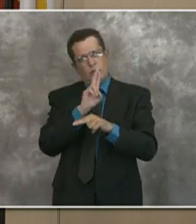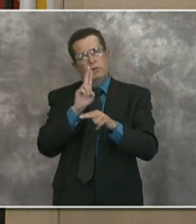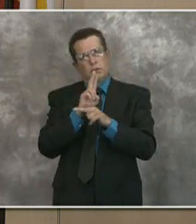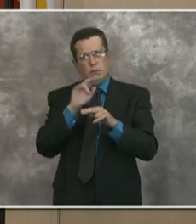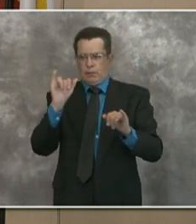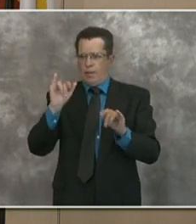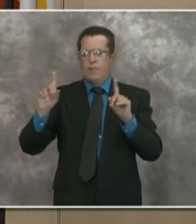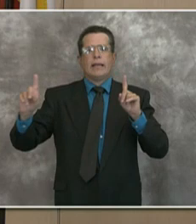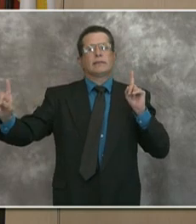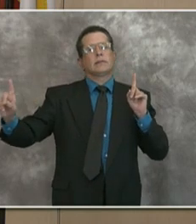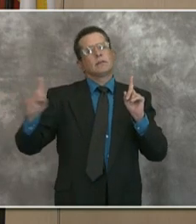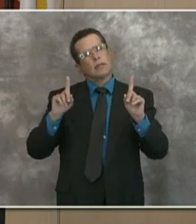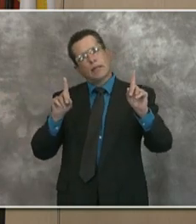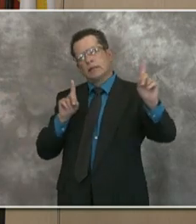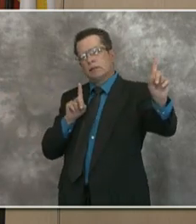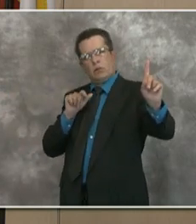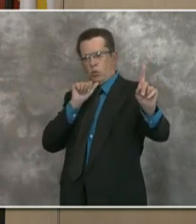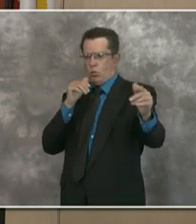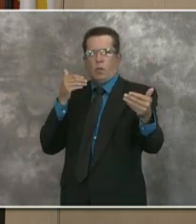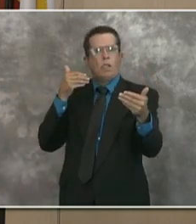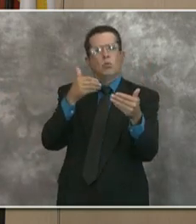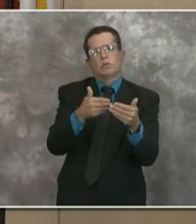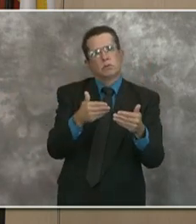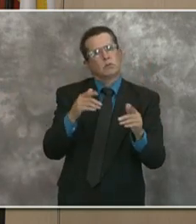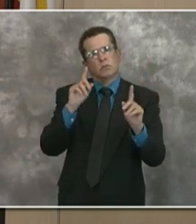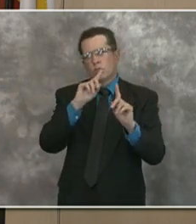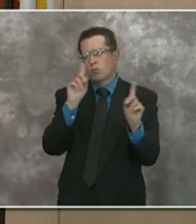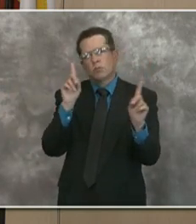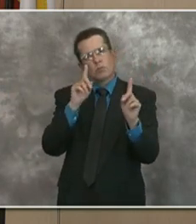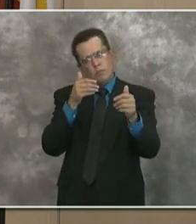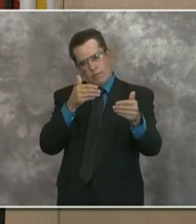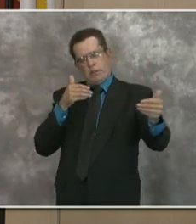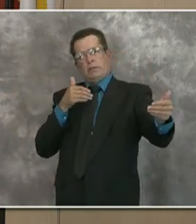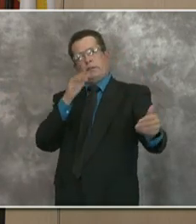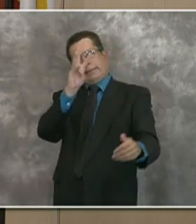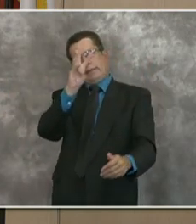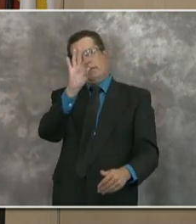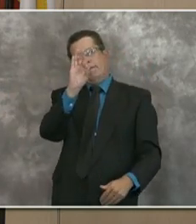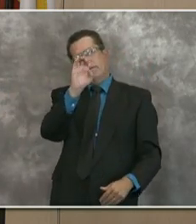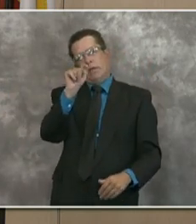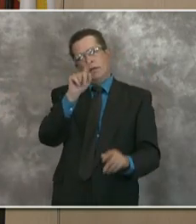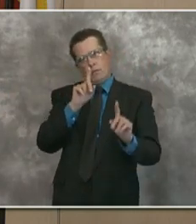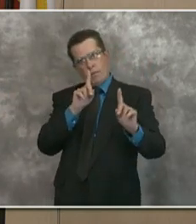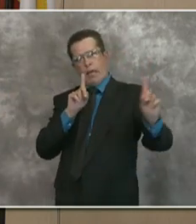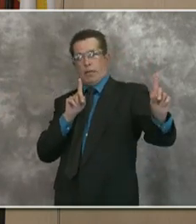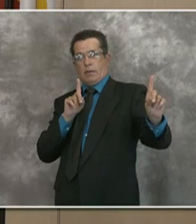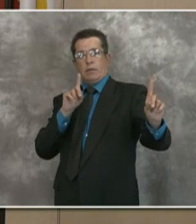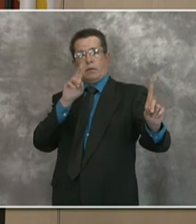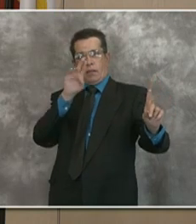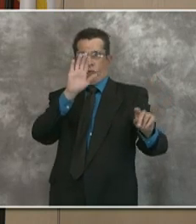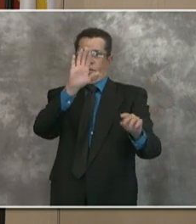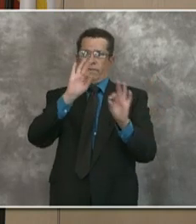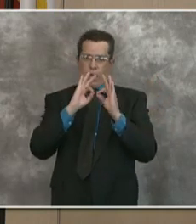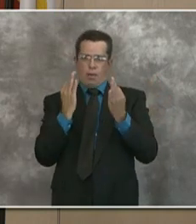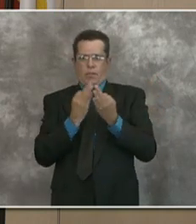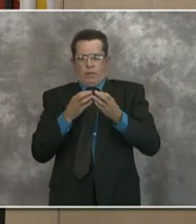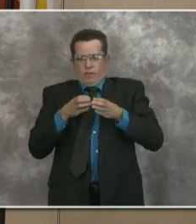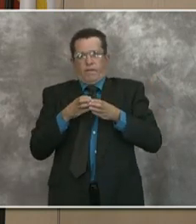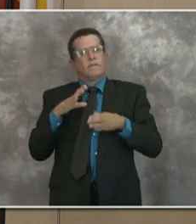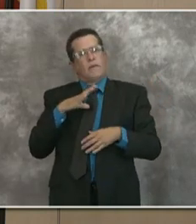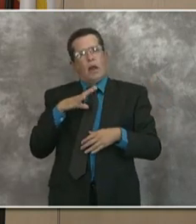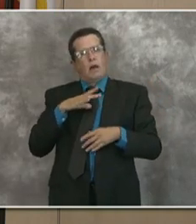social distancing, again, very important, at least 6 feet unless you are from the same household, and